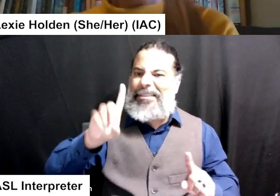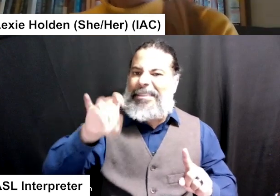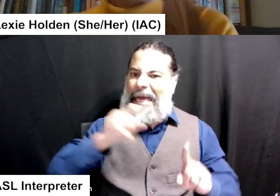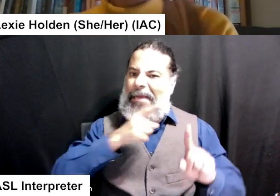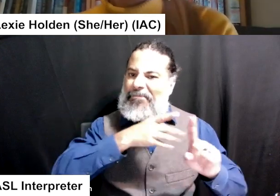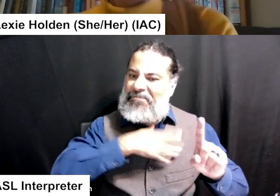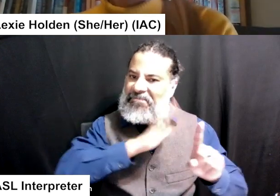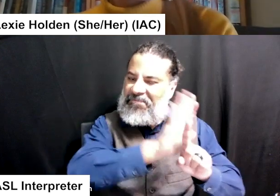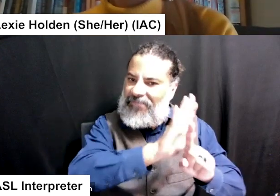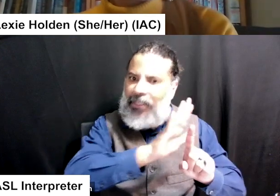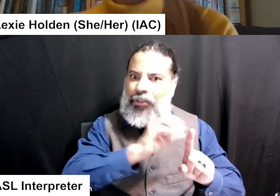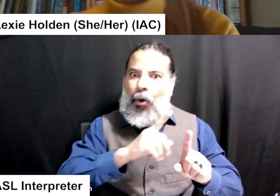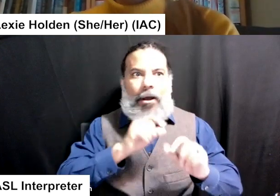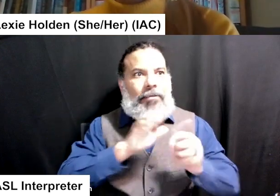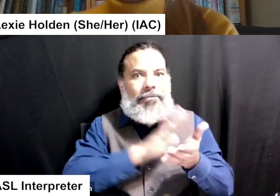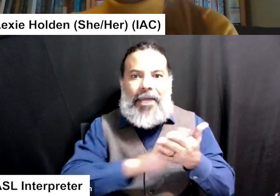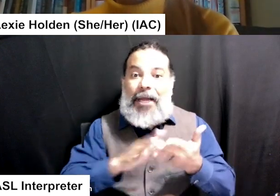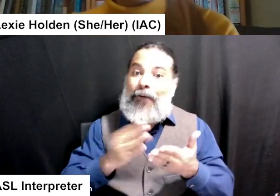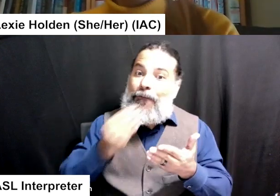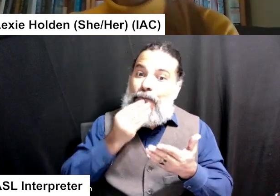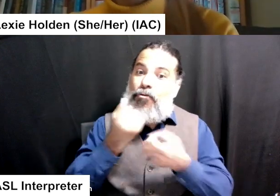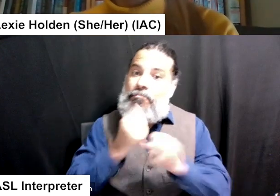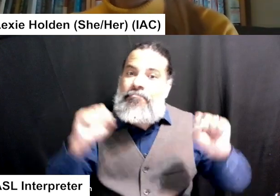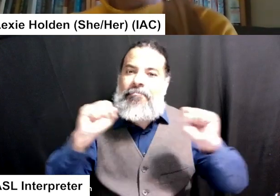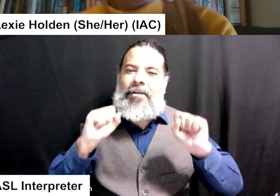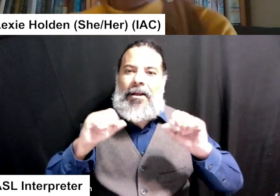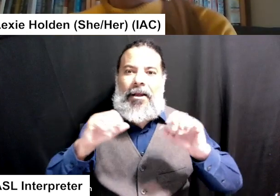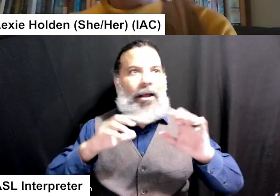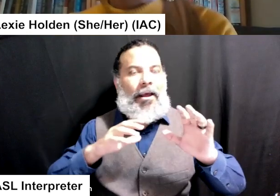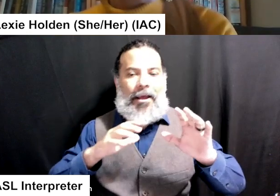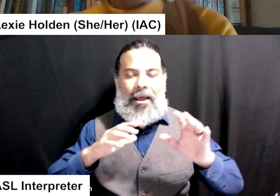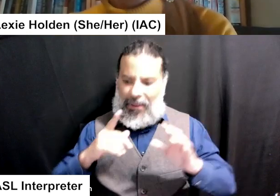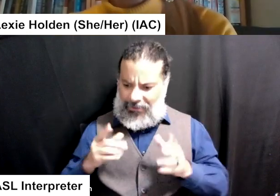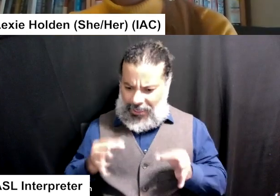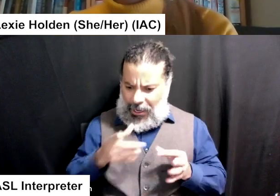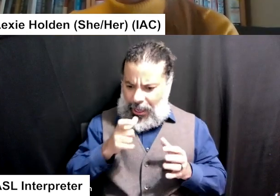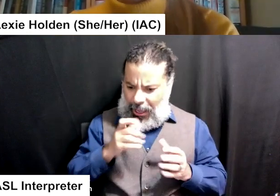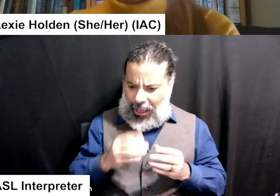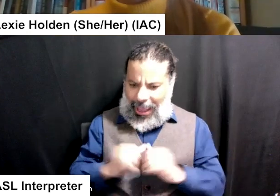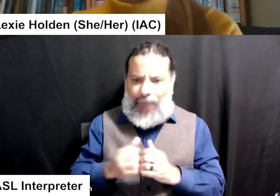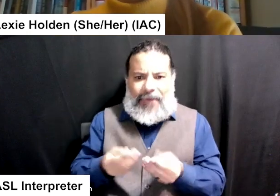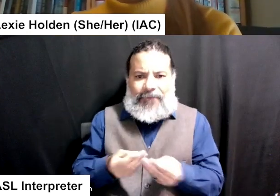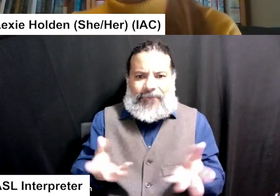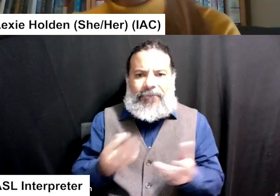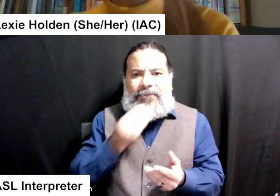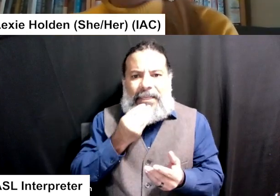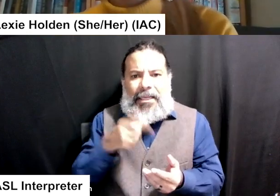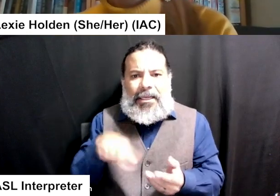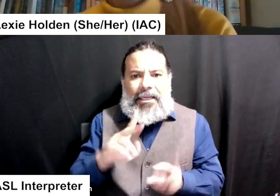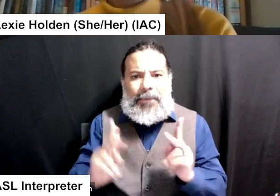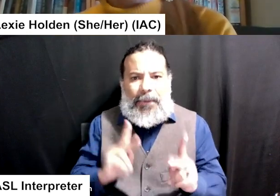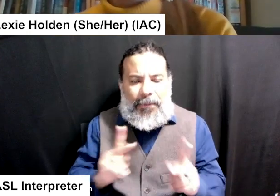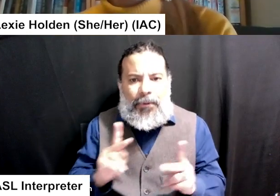for food sovereignty in terms of, tribal nations being able to determine how they feed their citizens and being able to use these